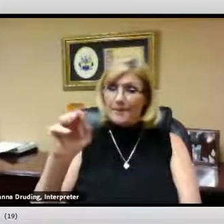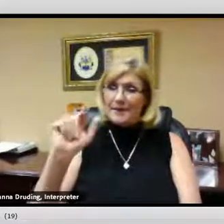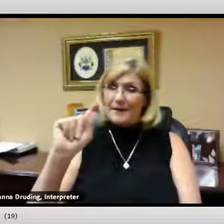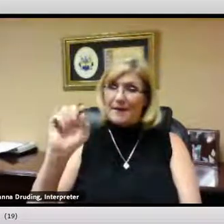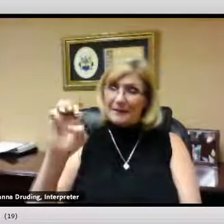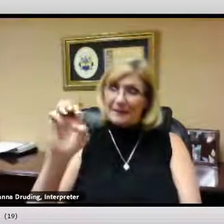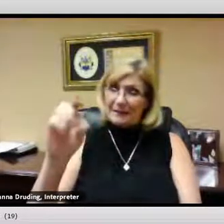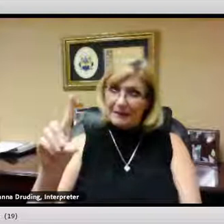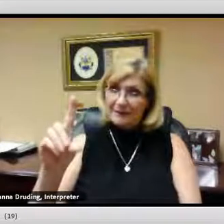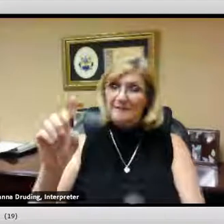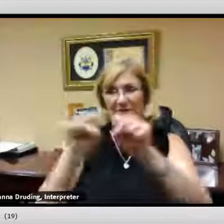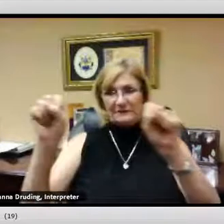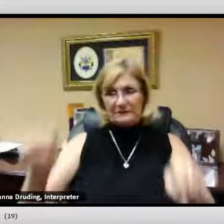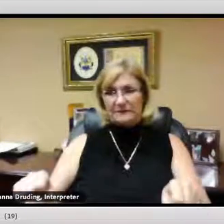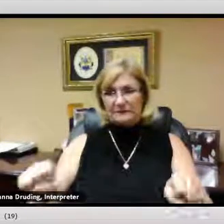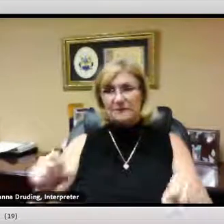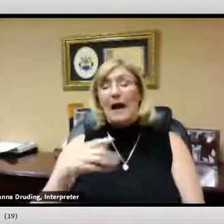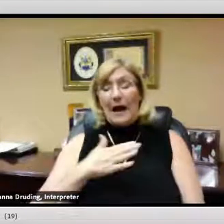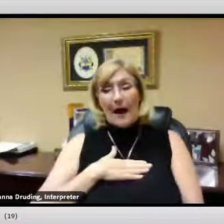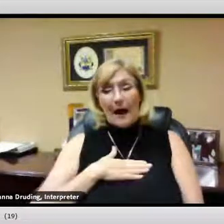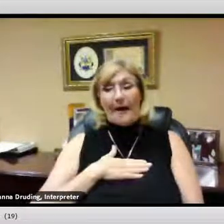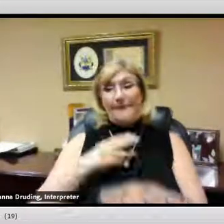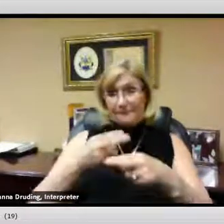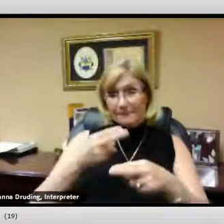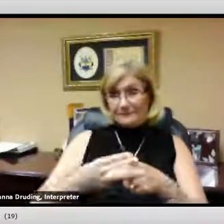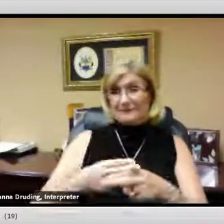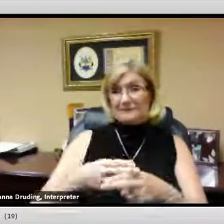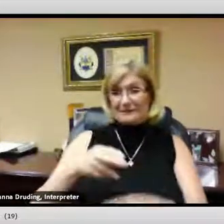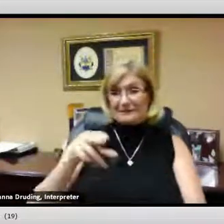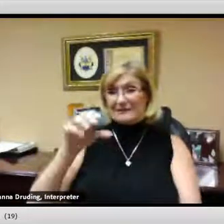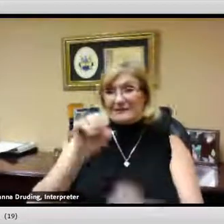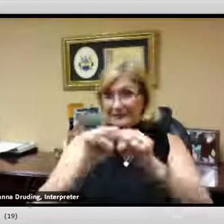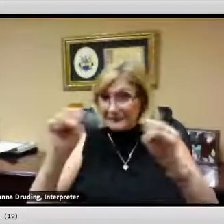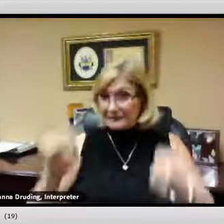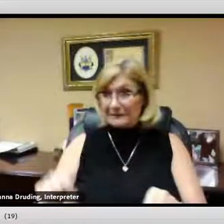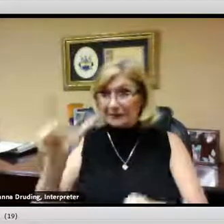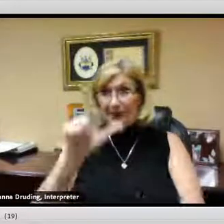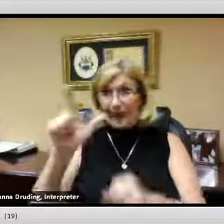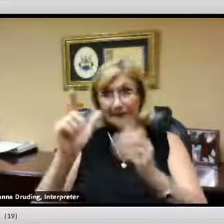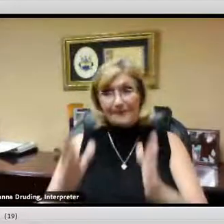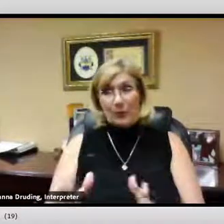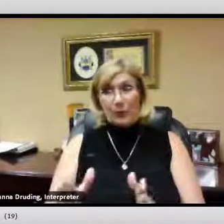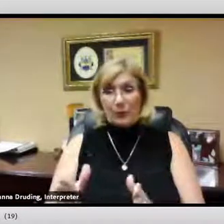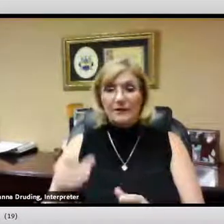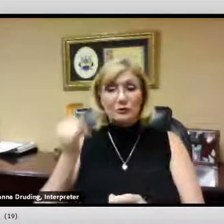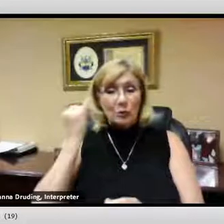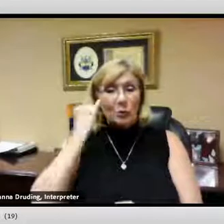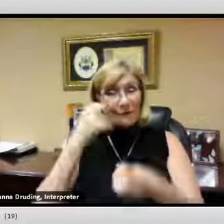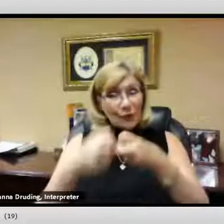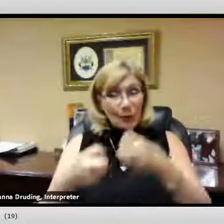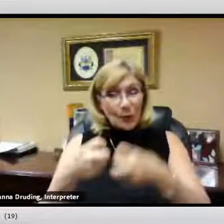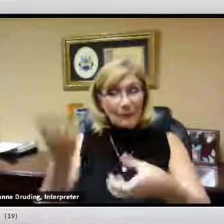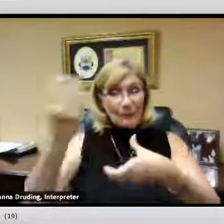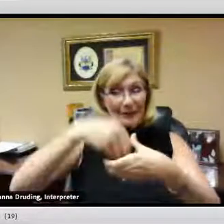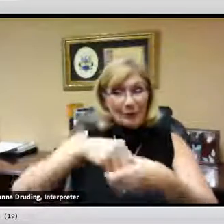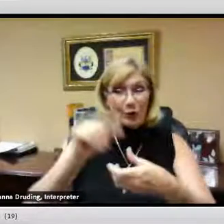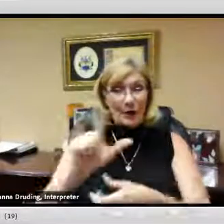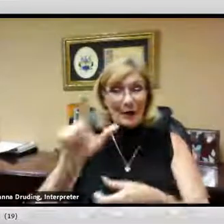that I'm called the systems librarian, because I'm the person that people go to when there's a problem with our integrated library